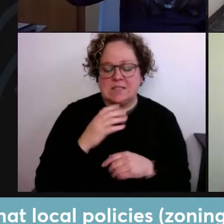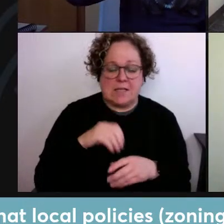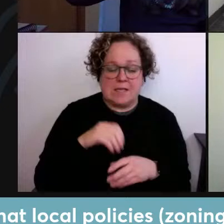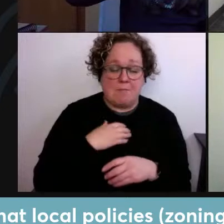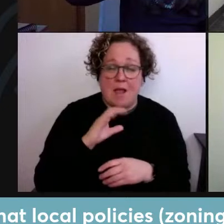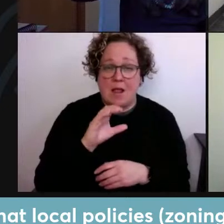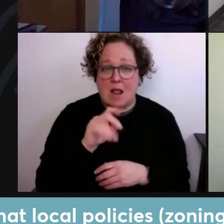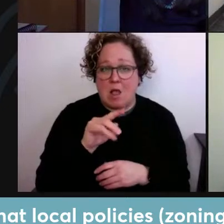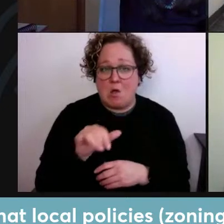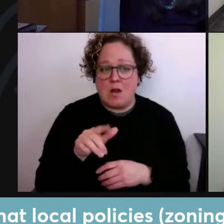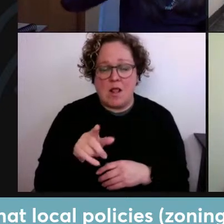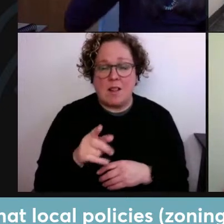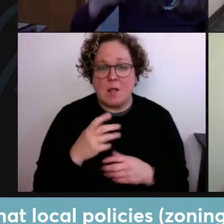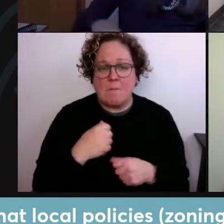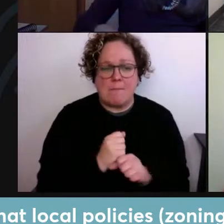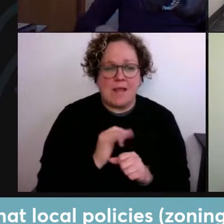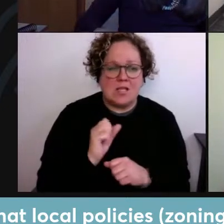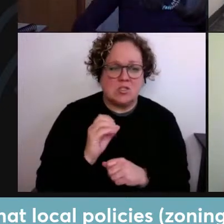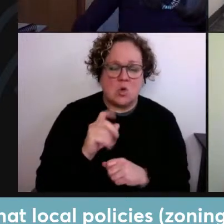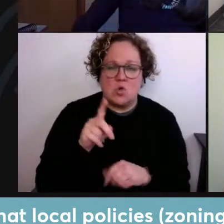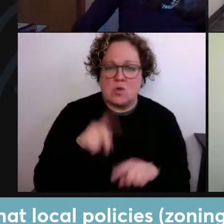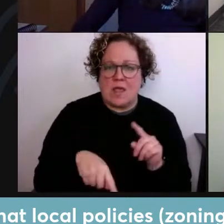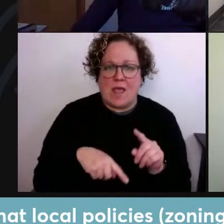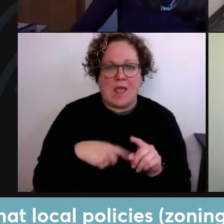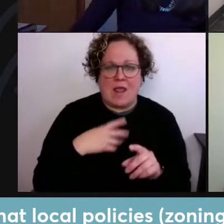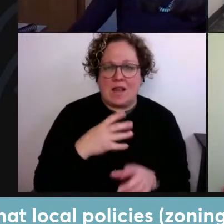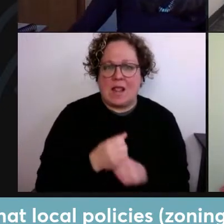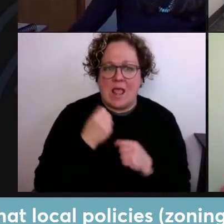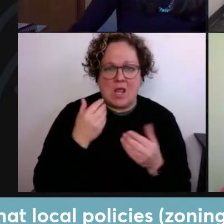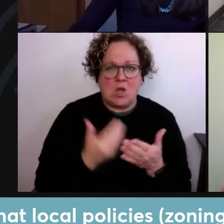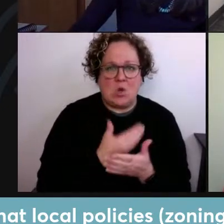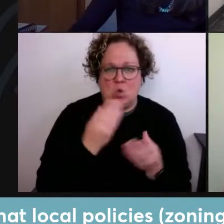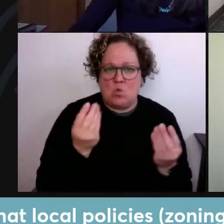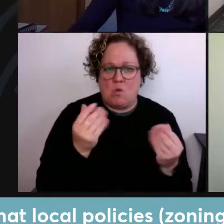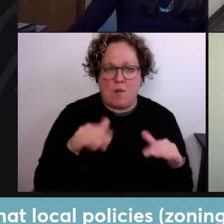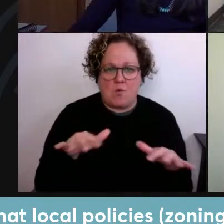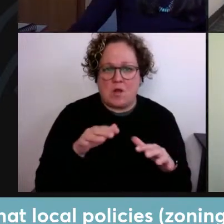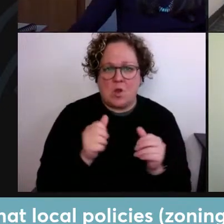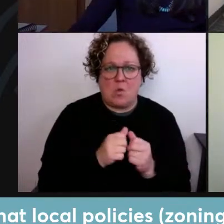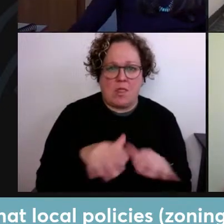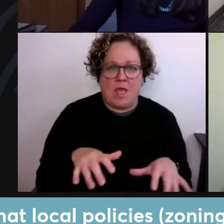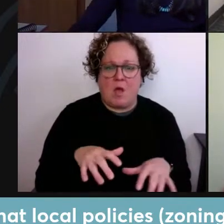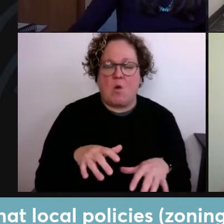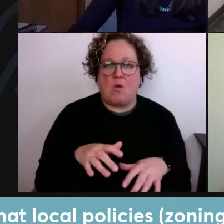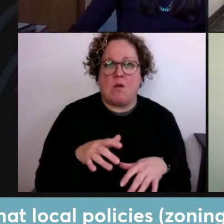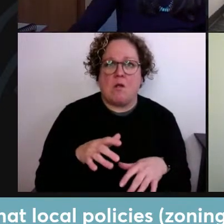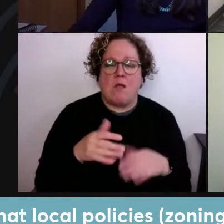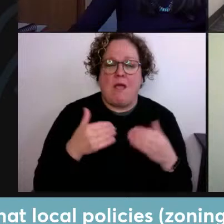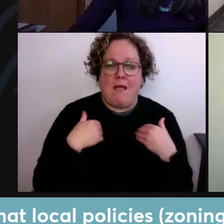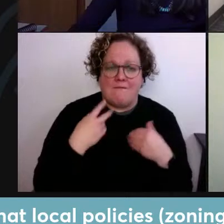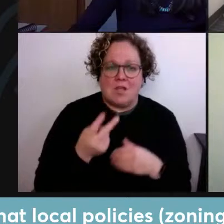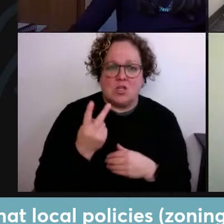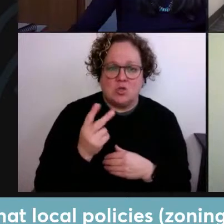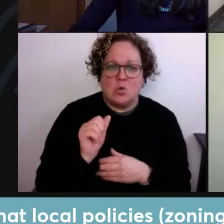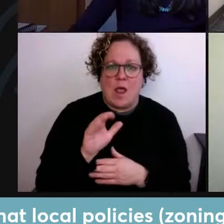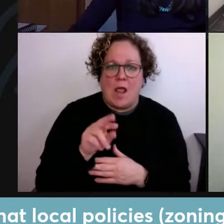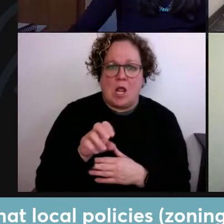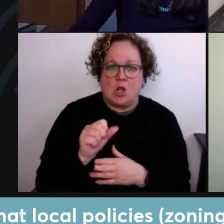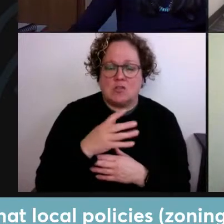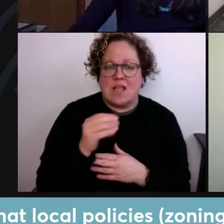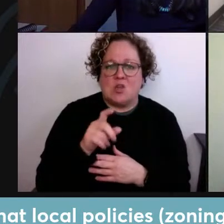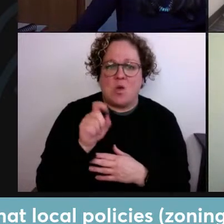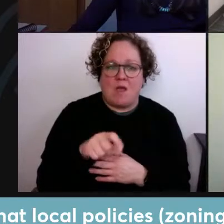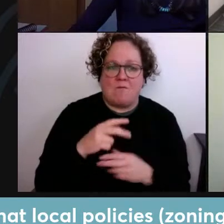that you can't get new property without having it be at least 2 acres and that you need to build